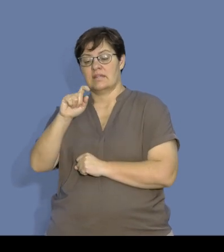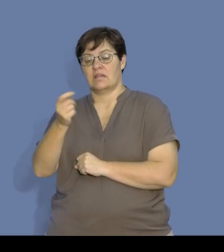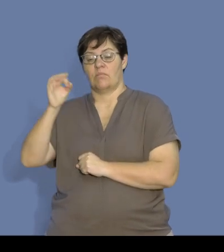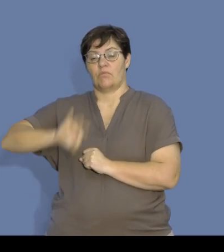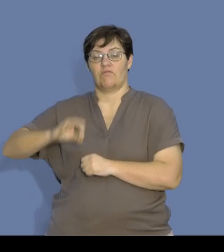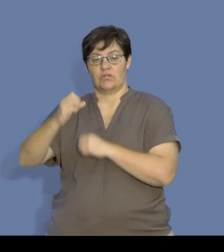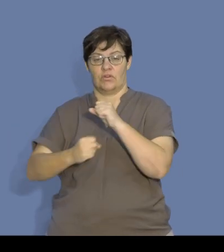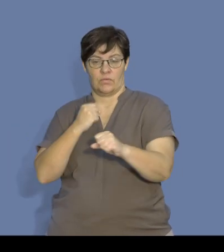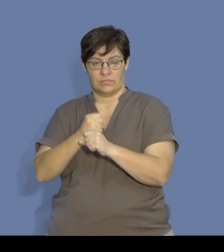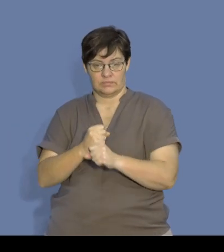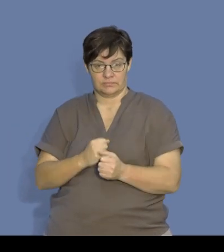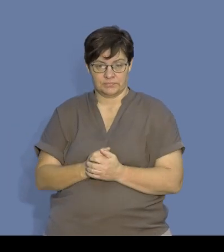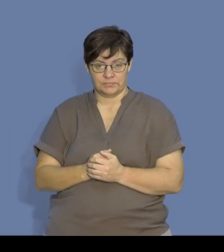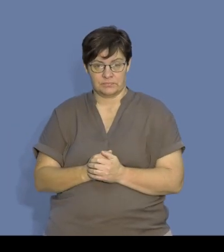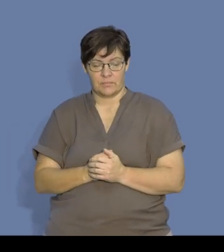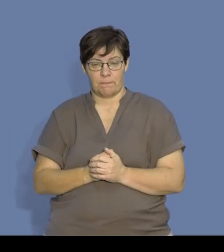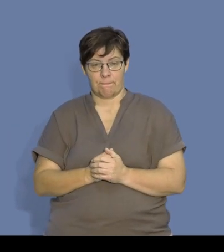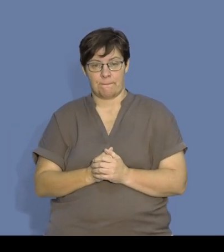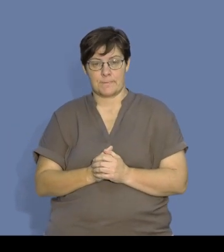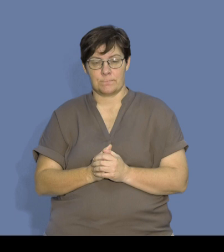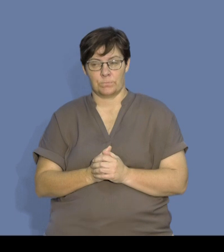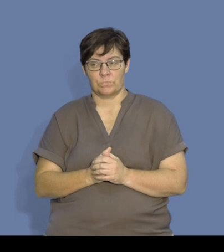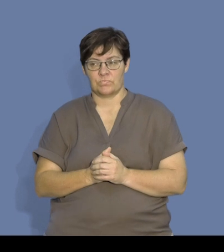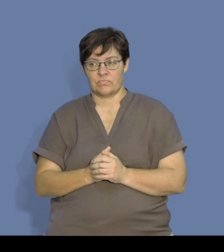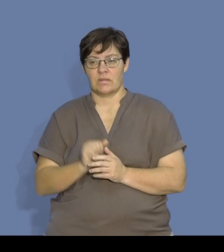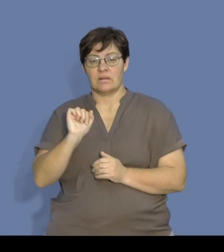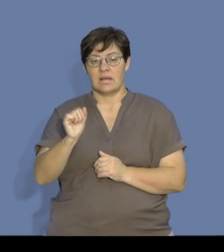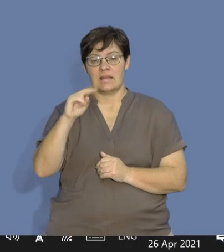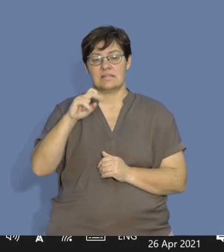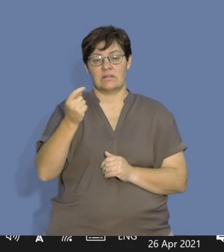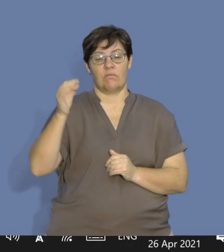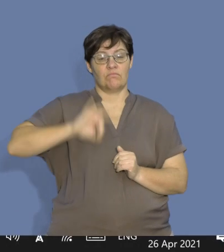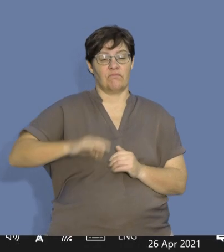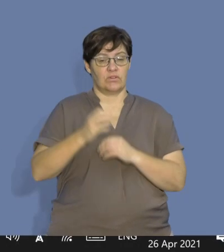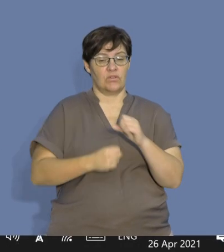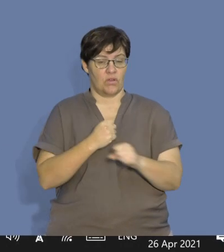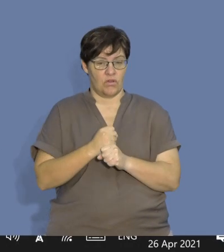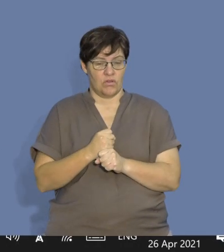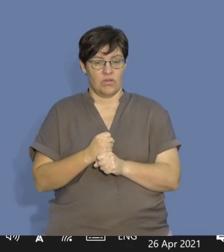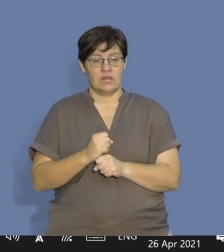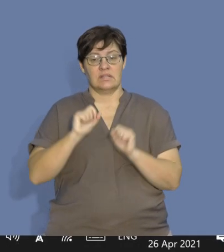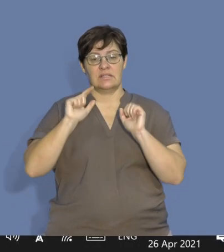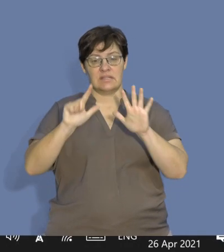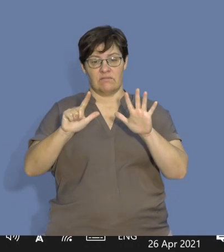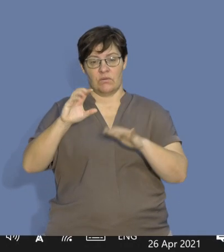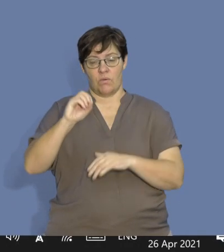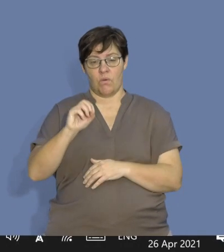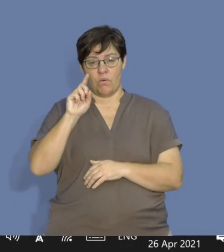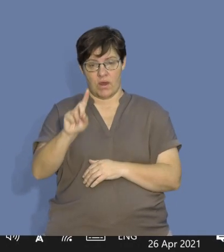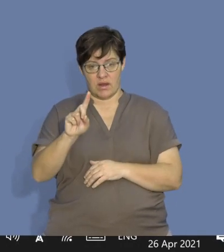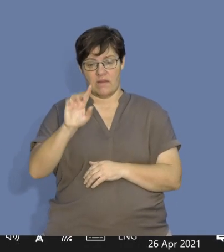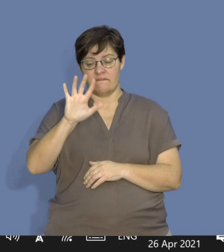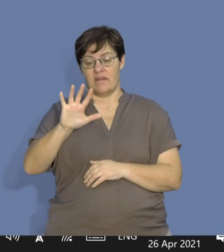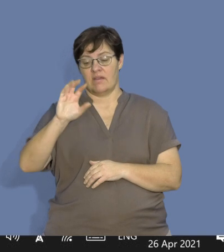for the year to his net profit for the year. Okay, so his net profit for the